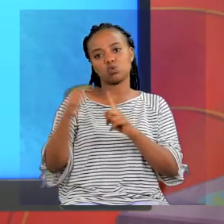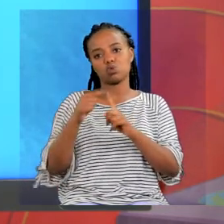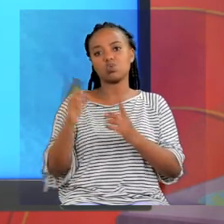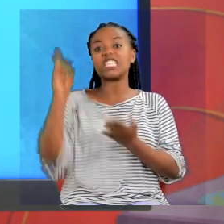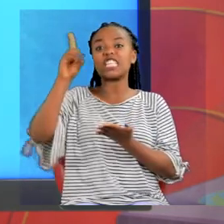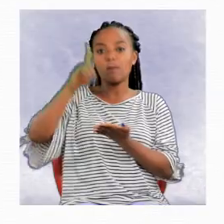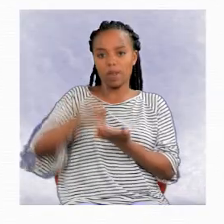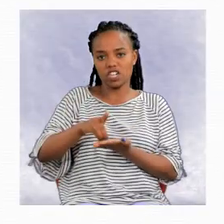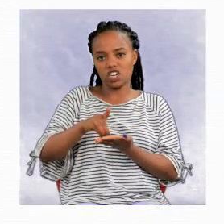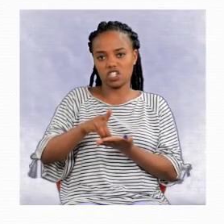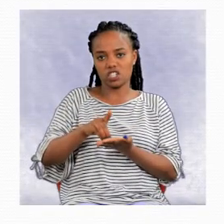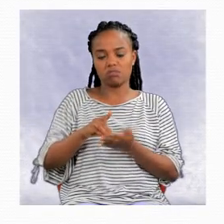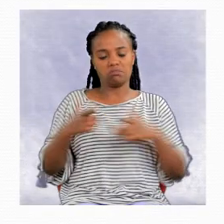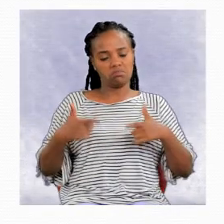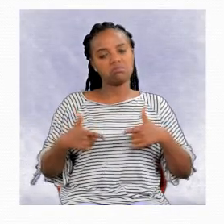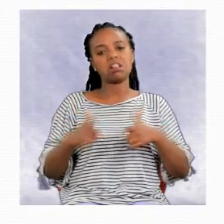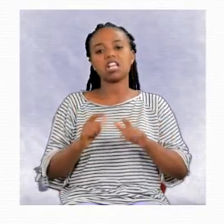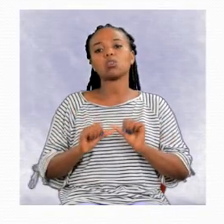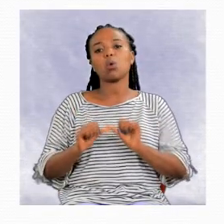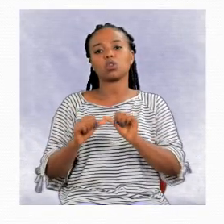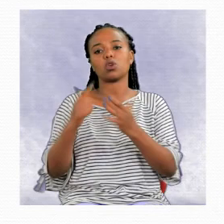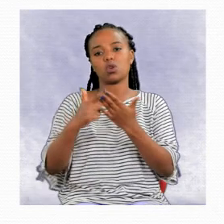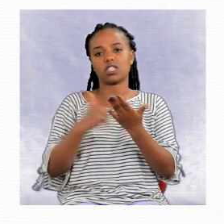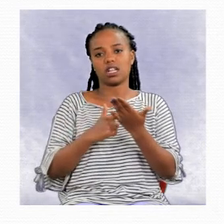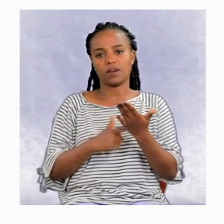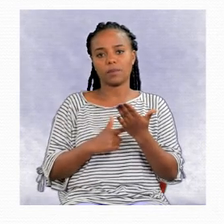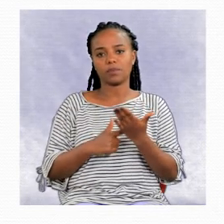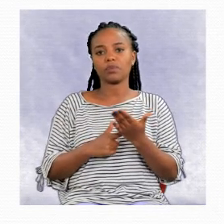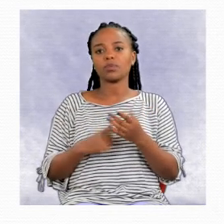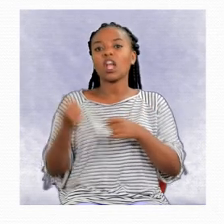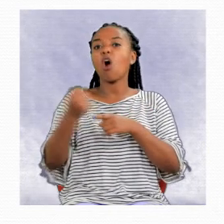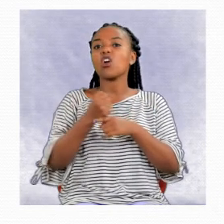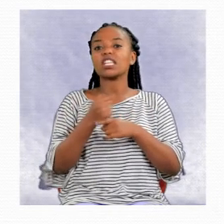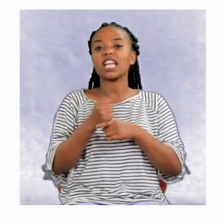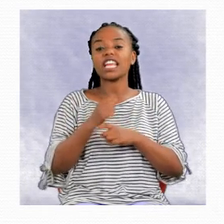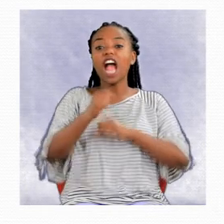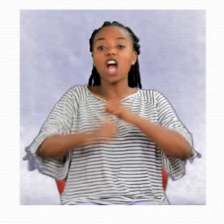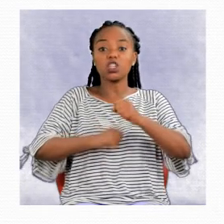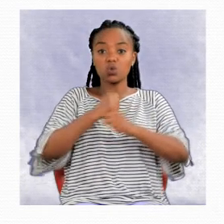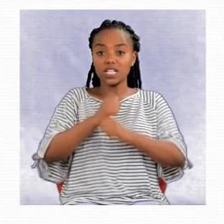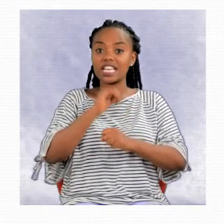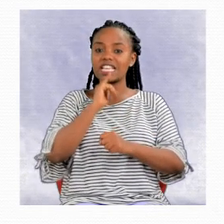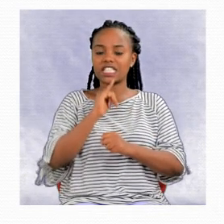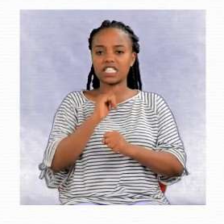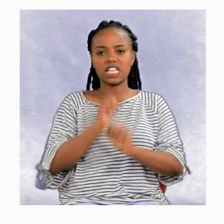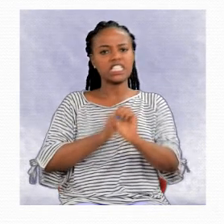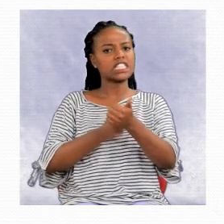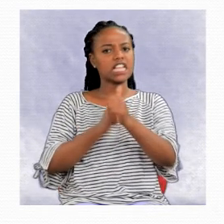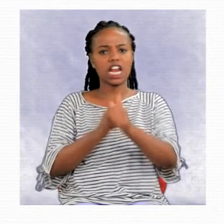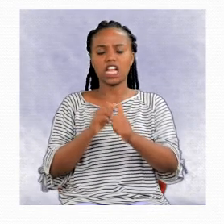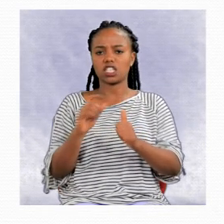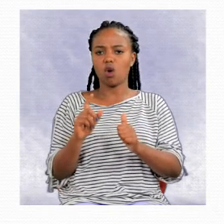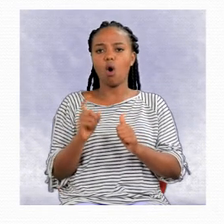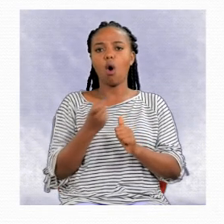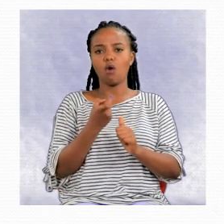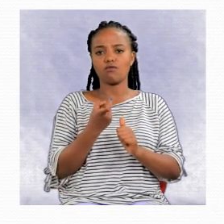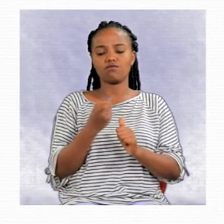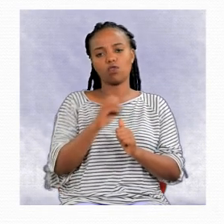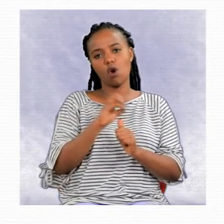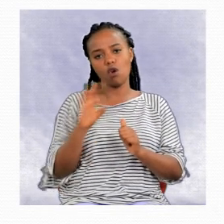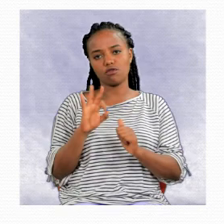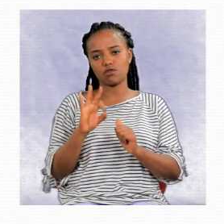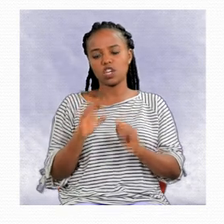So let's continue to the lesson. Ordinary annuity is a series of equal